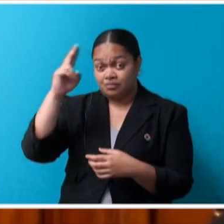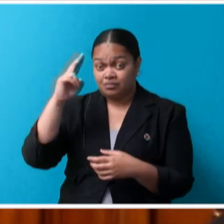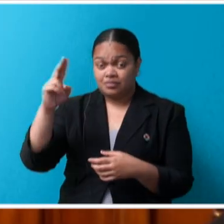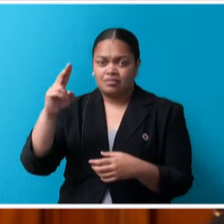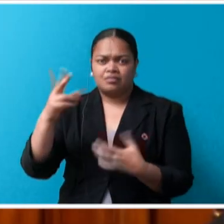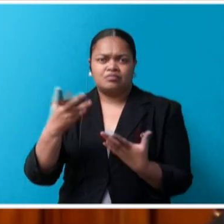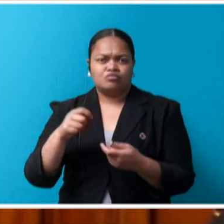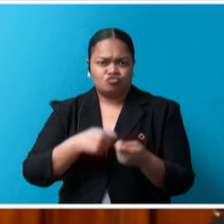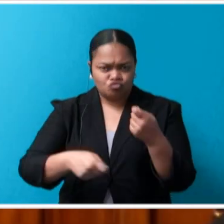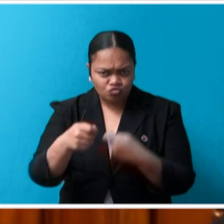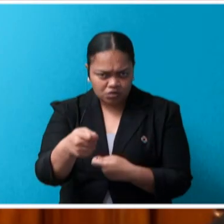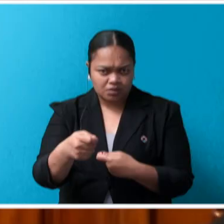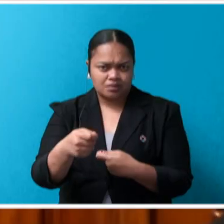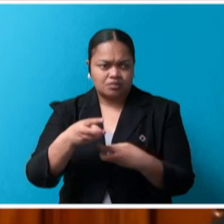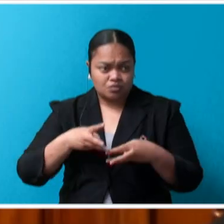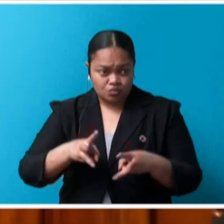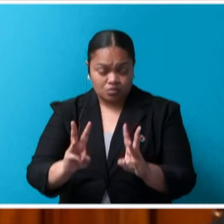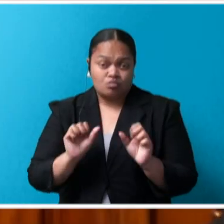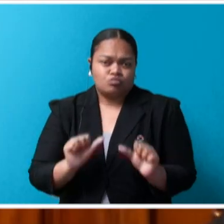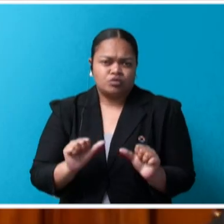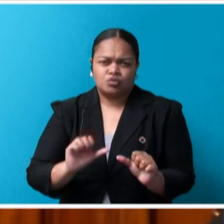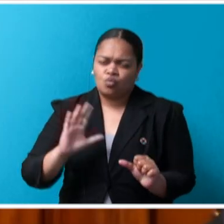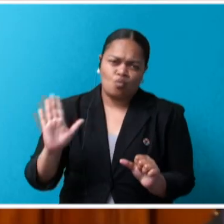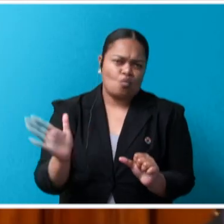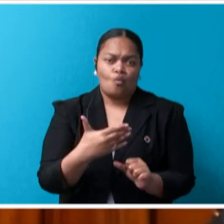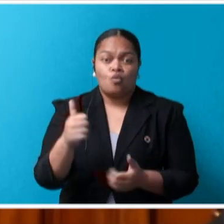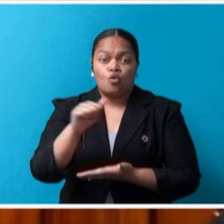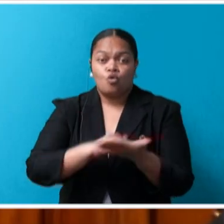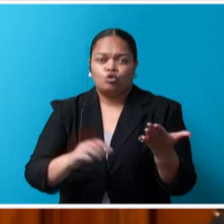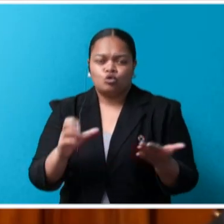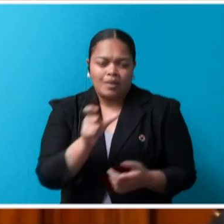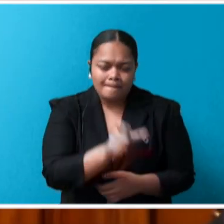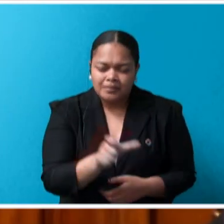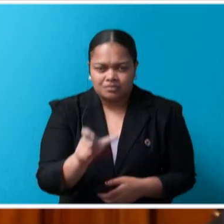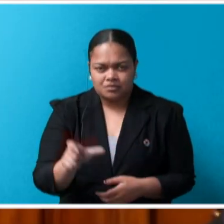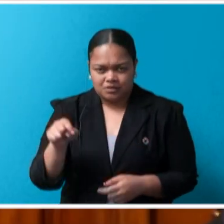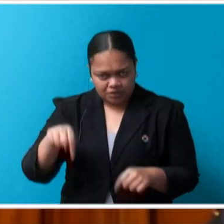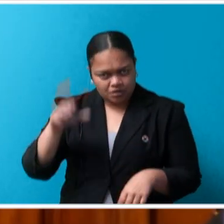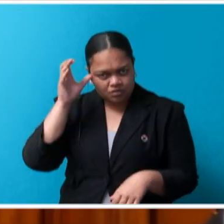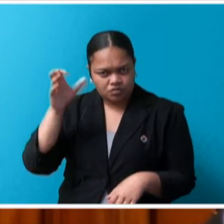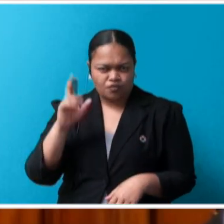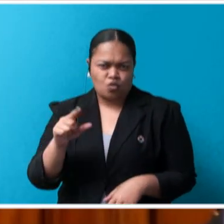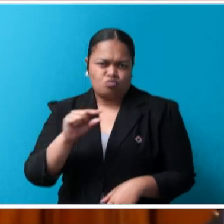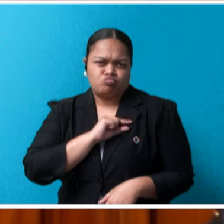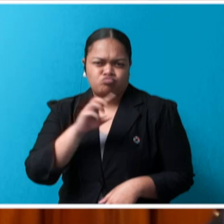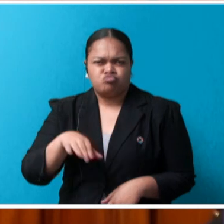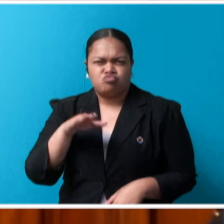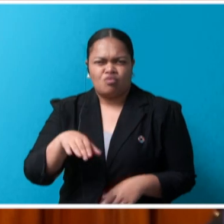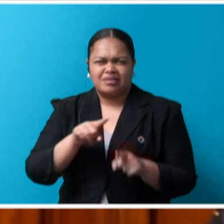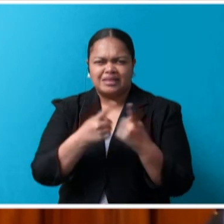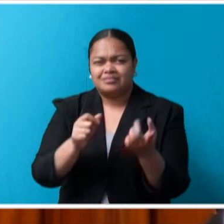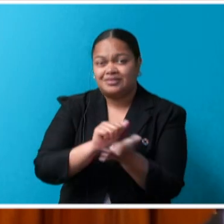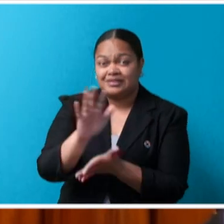Measurements and Standards protects every consumer in this country from unsafe and poor quality products, while